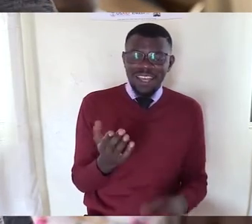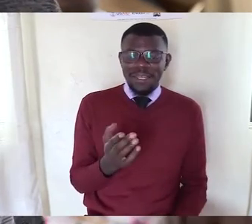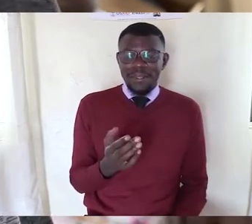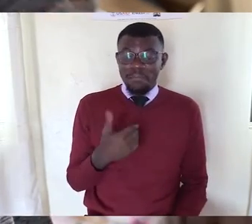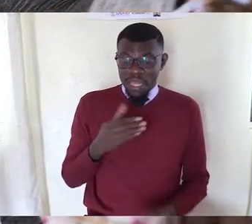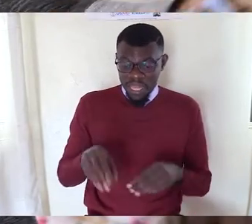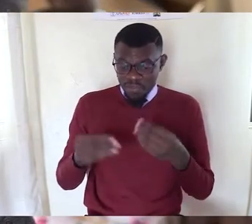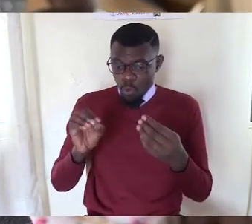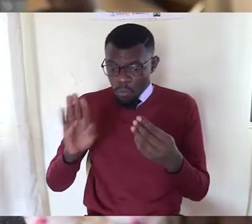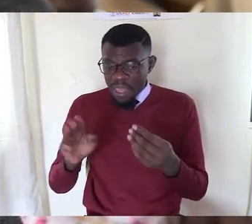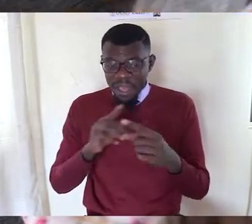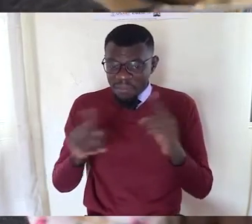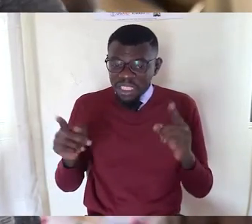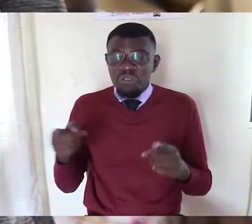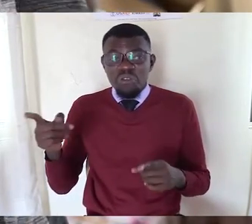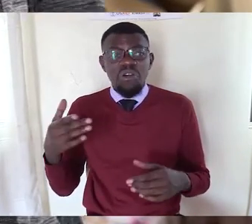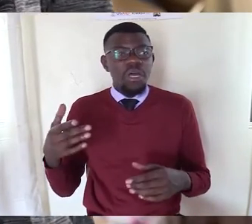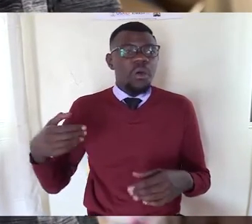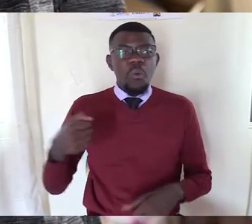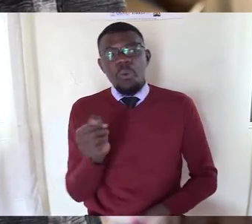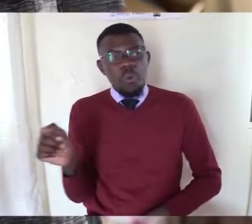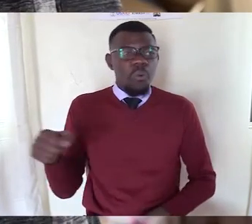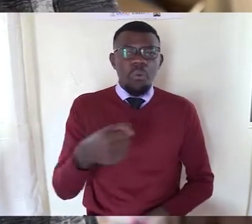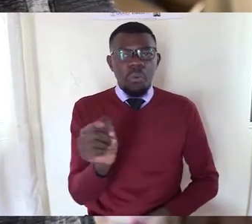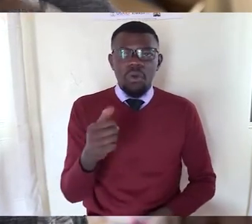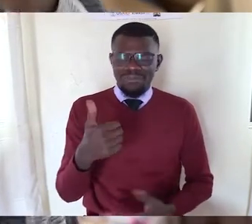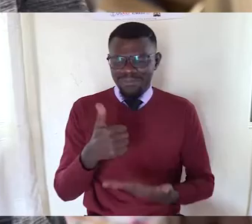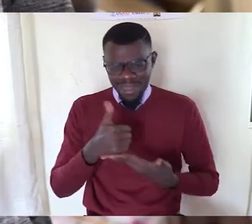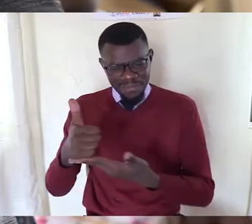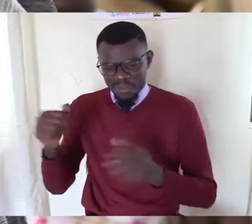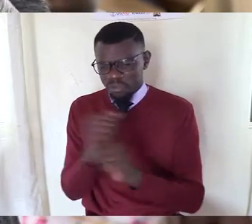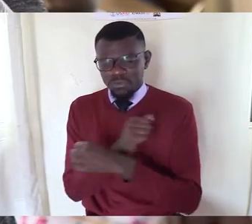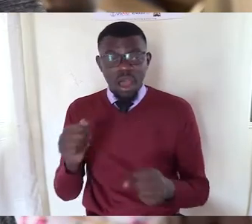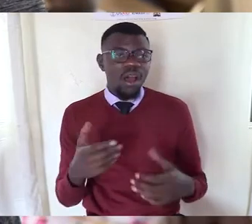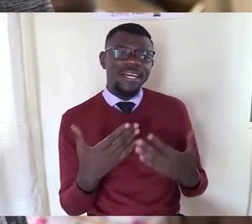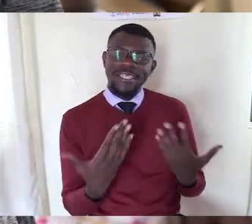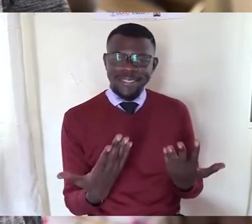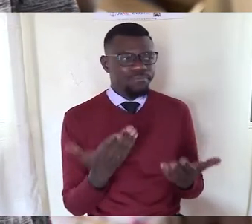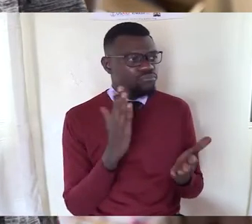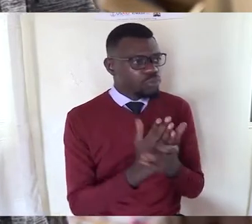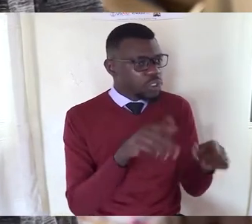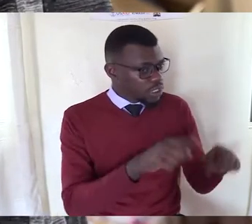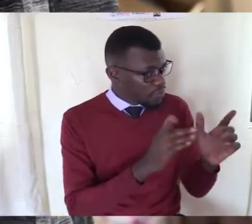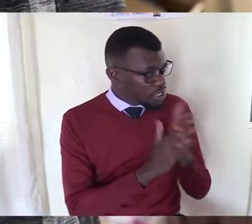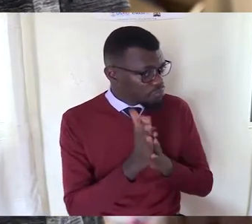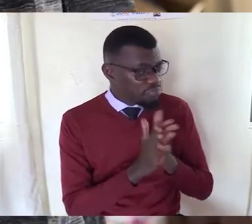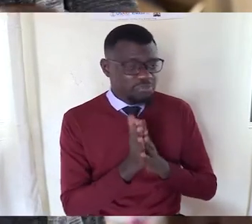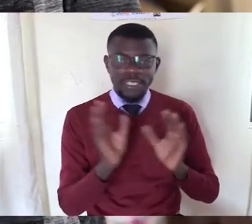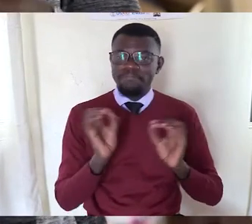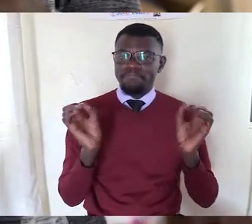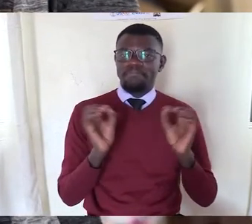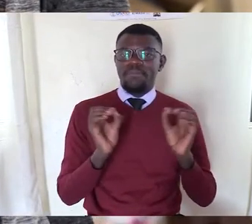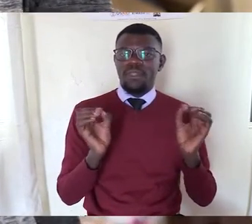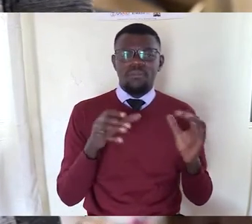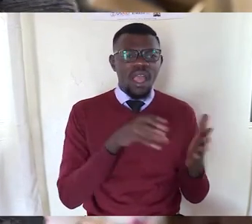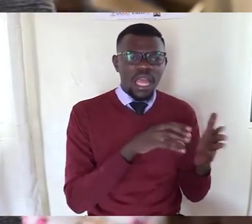Nitakupatia OB, lakini utashinda tu kituzunguka zunguka hapa kila wakati." So clearly, there was no goodwill to receive